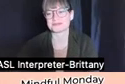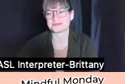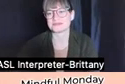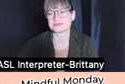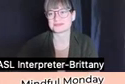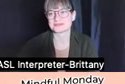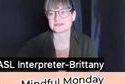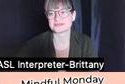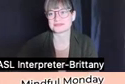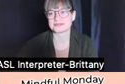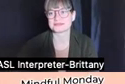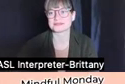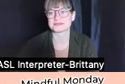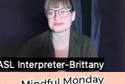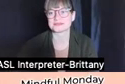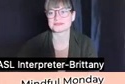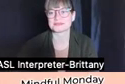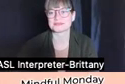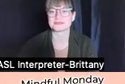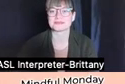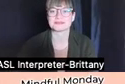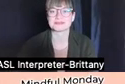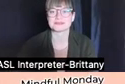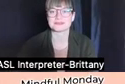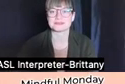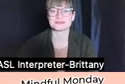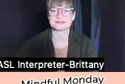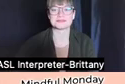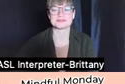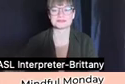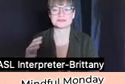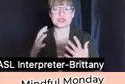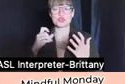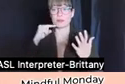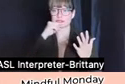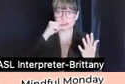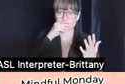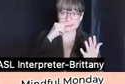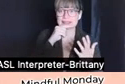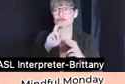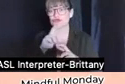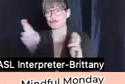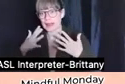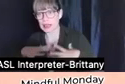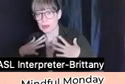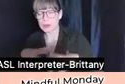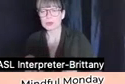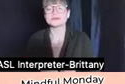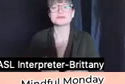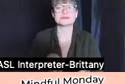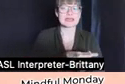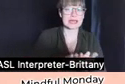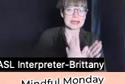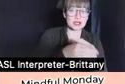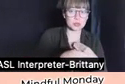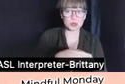Alrighty. Would you like to brush or prepare your clothes? Oh, brush your teeth, I'm assuming, or prepare your clothes, clean your room with your homework. ¿Preparar tu ropa primero,